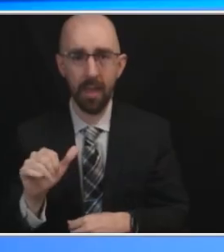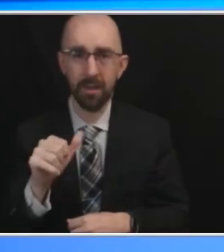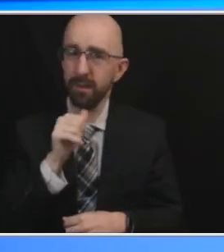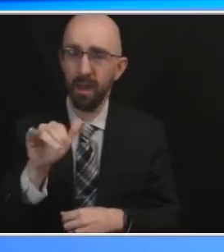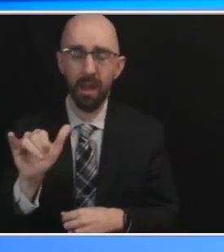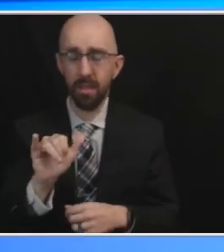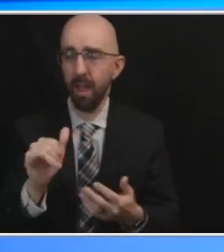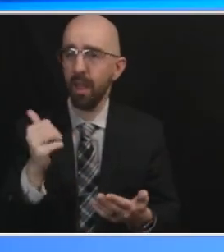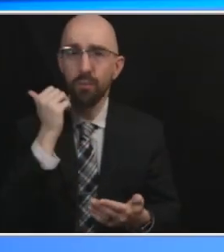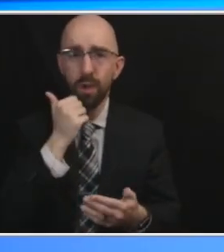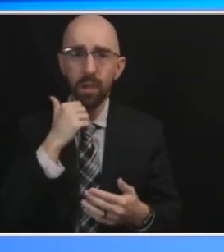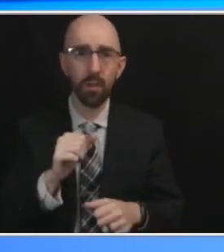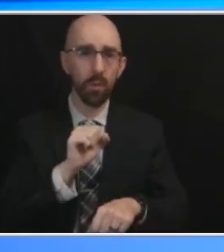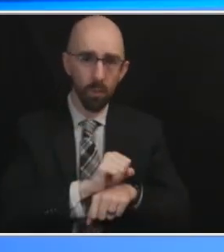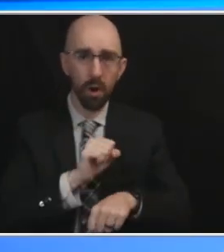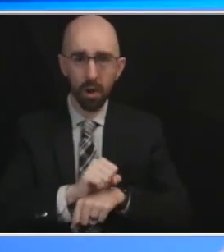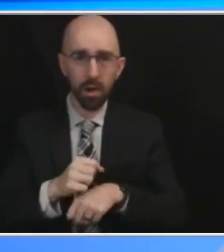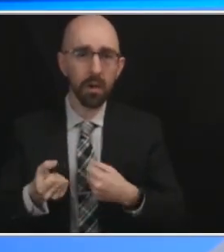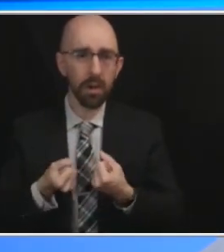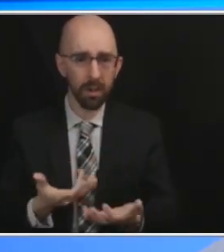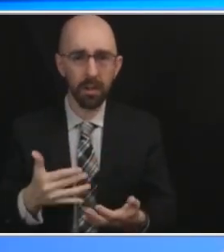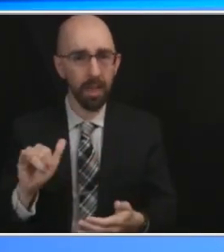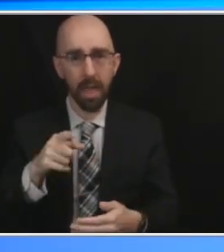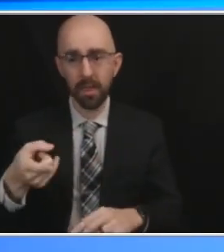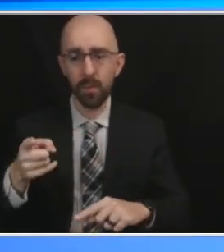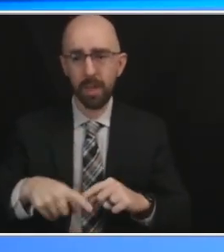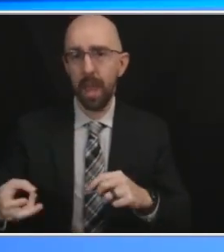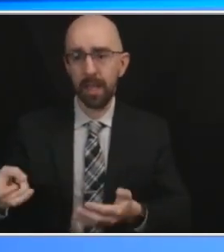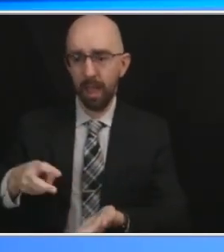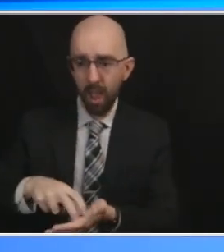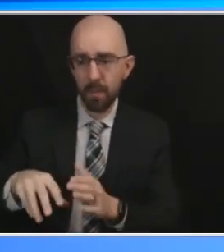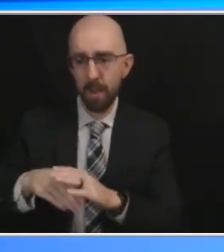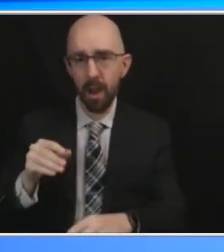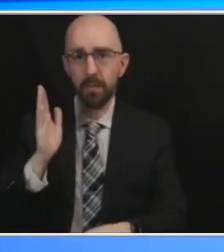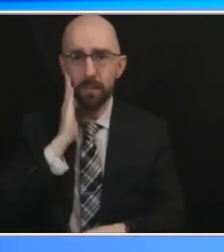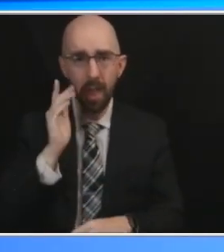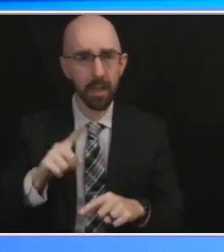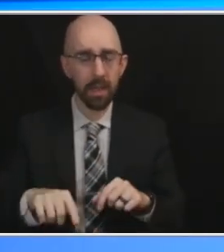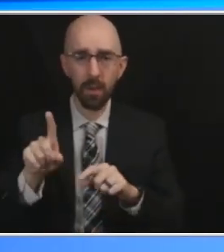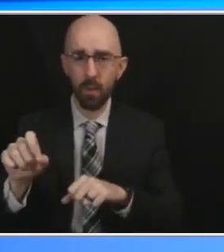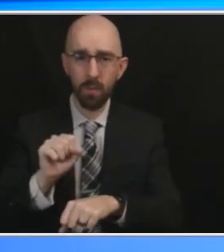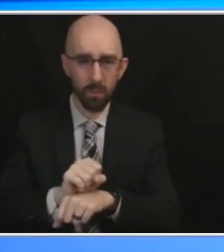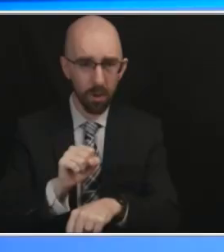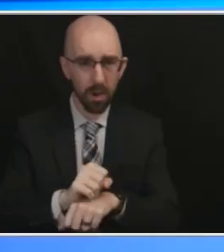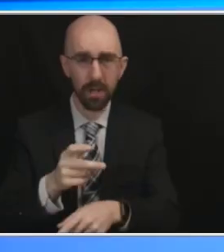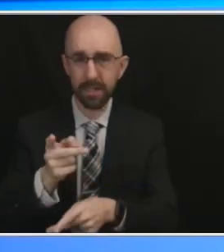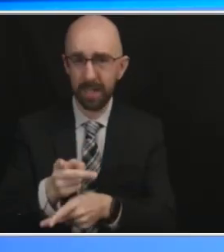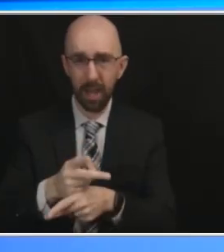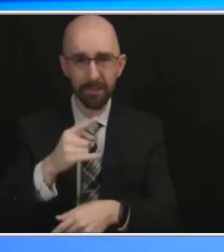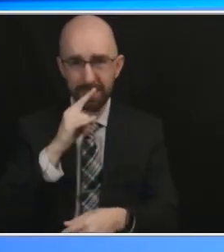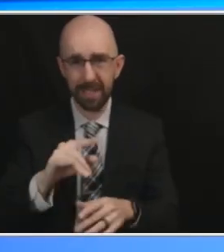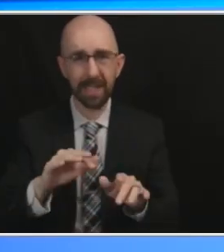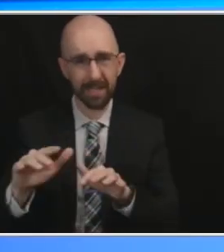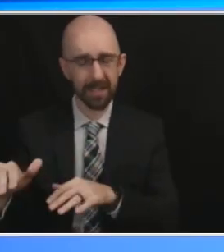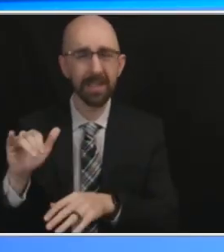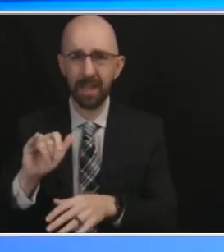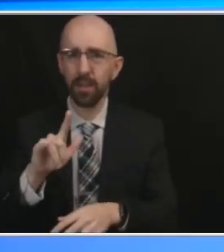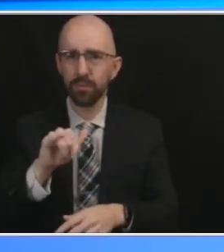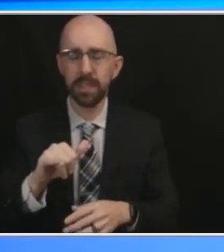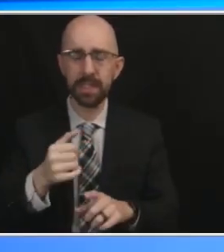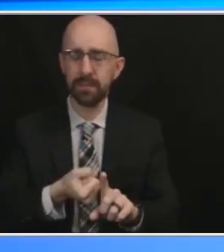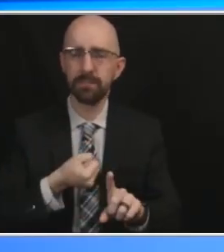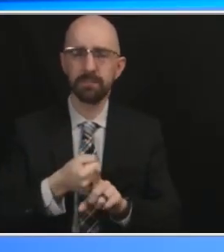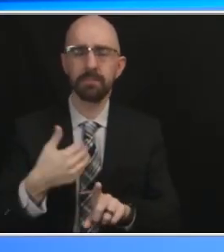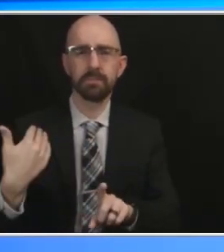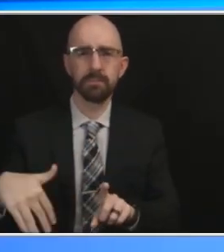of fatigue that you can't get out of bed, you can't go to work, you can't take care of your kids and that sort of thing. I mean, that was a really devastating part of this. I think a